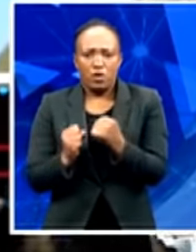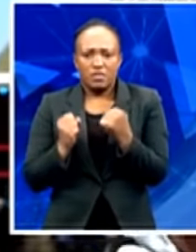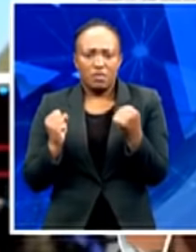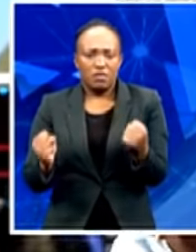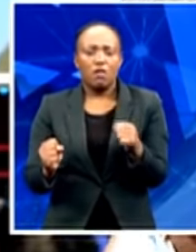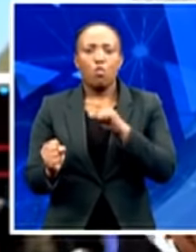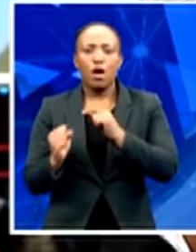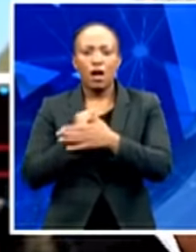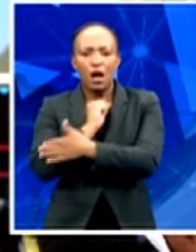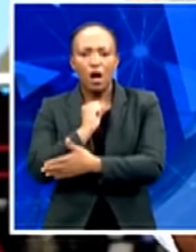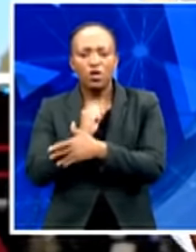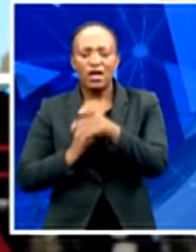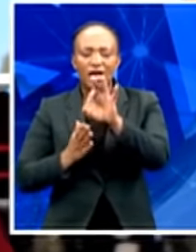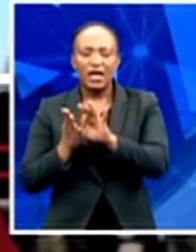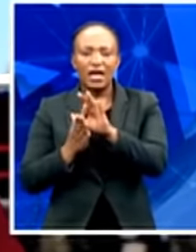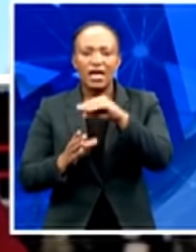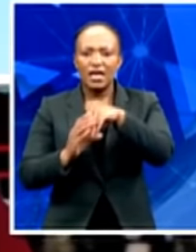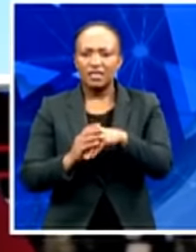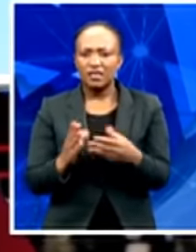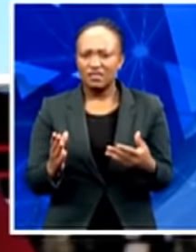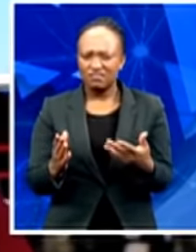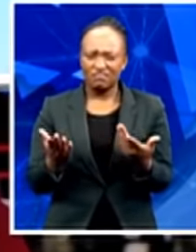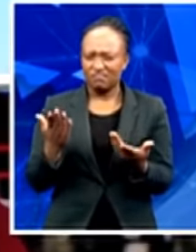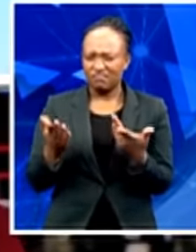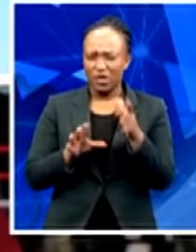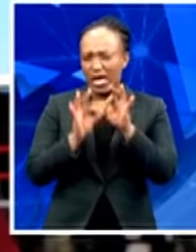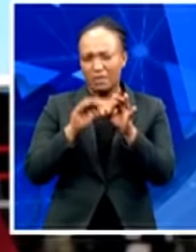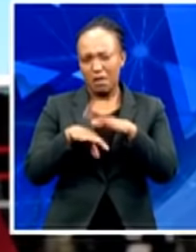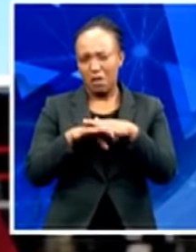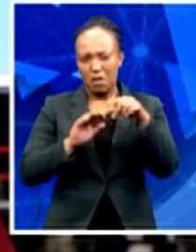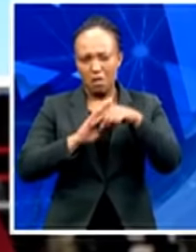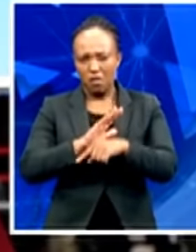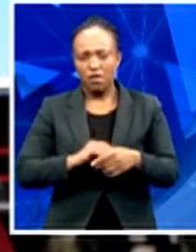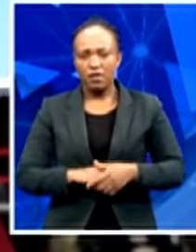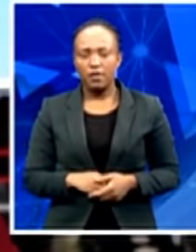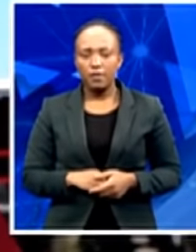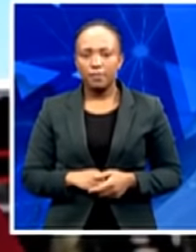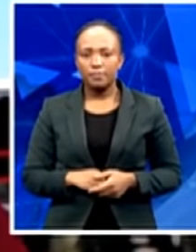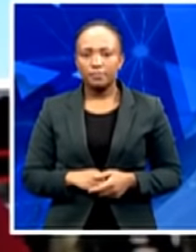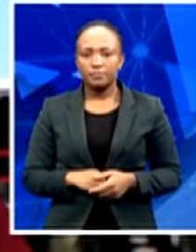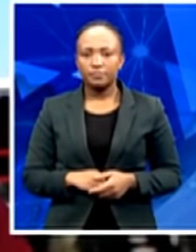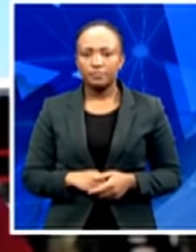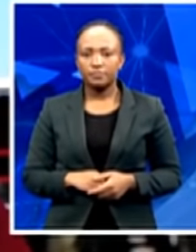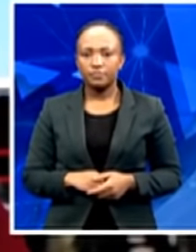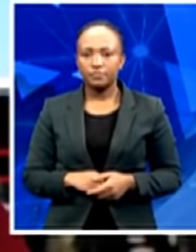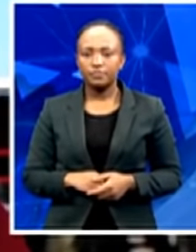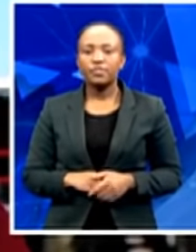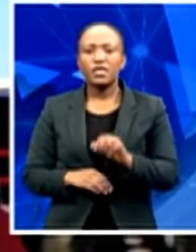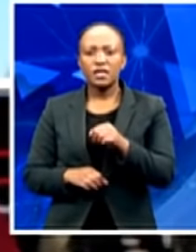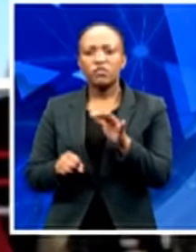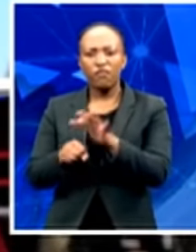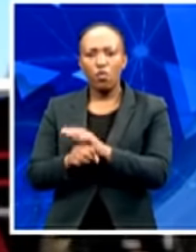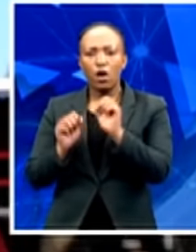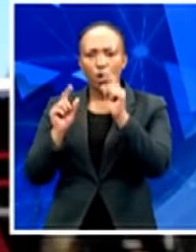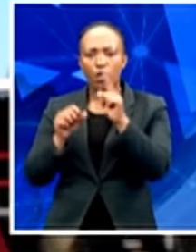mean, just explain to us more, please. No, we're fully aware of what the COVID is doing into this country. And we're speaking to our